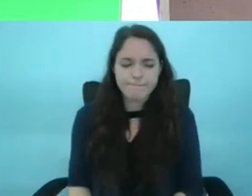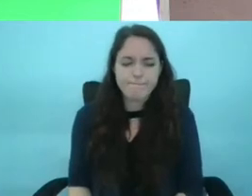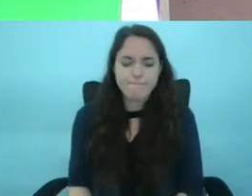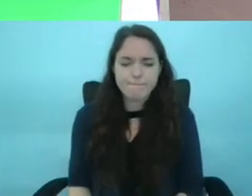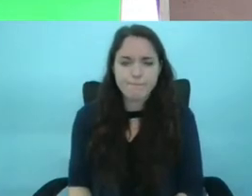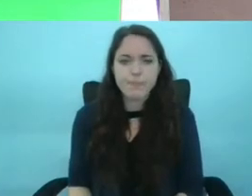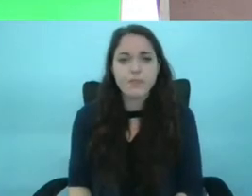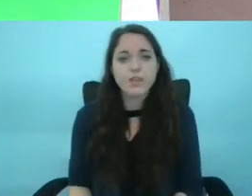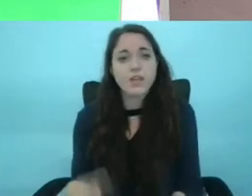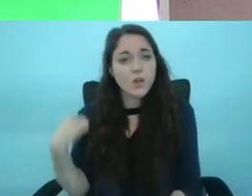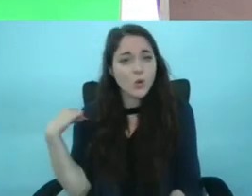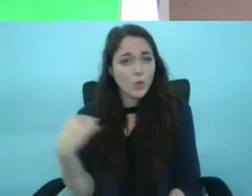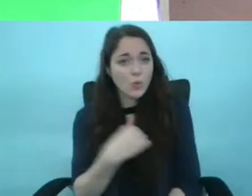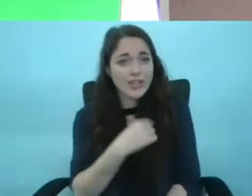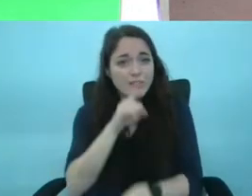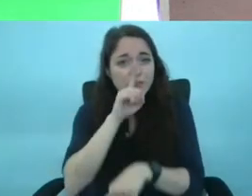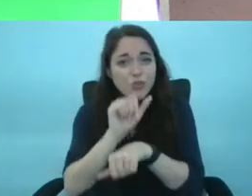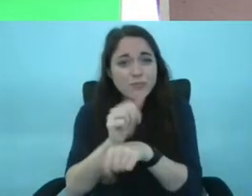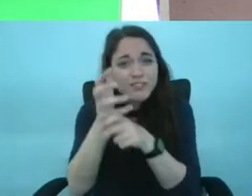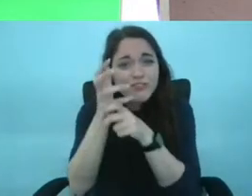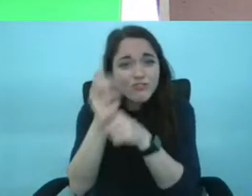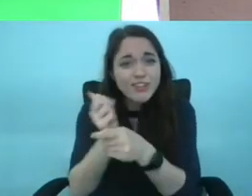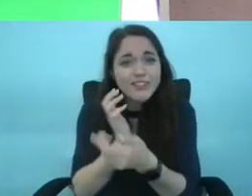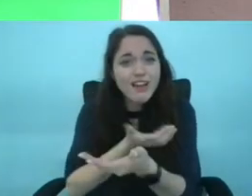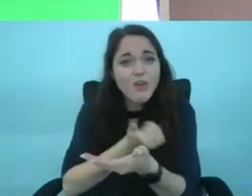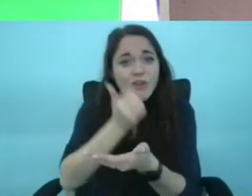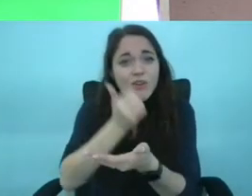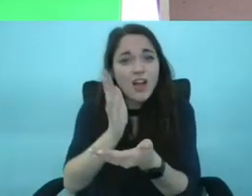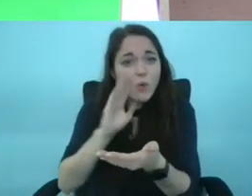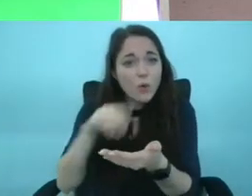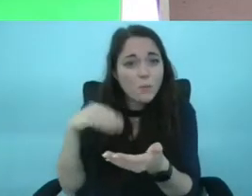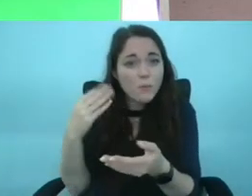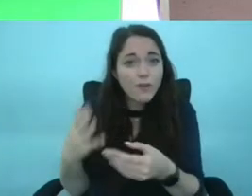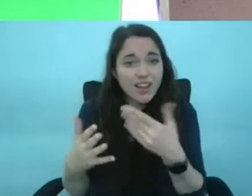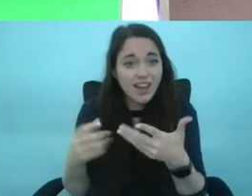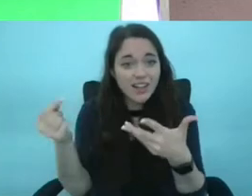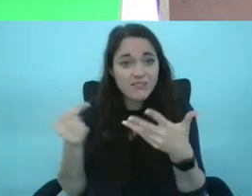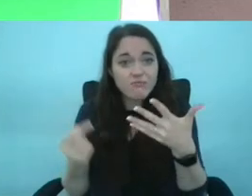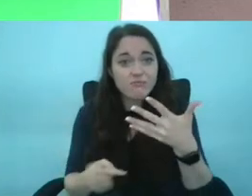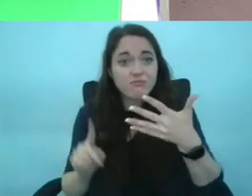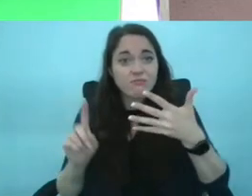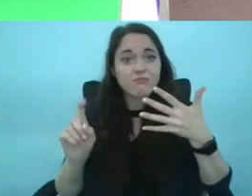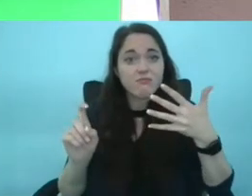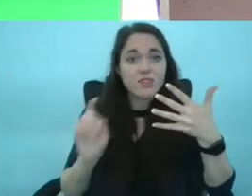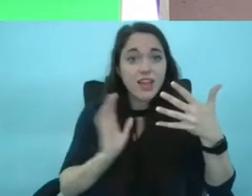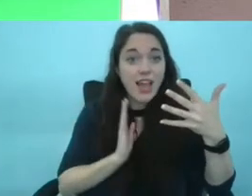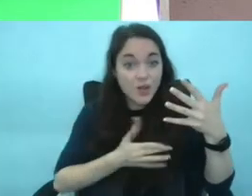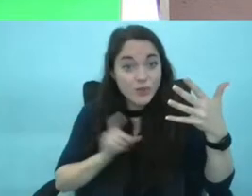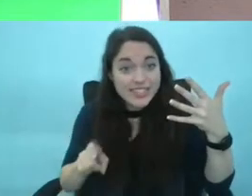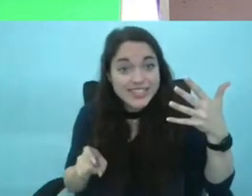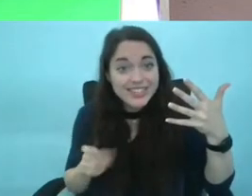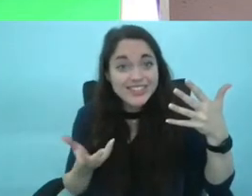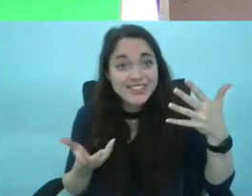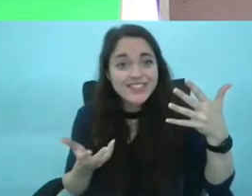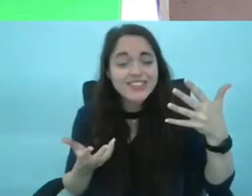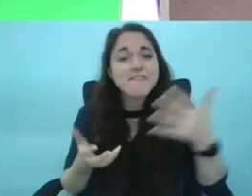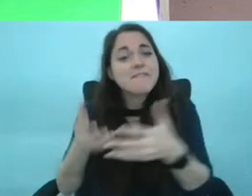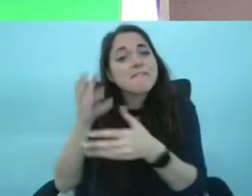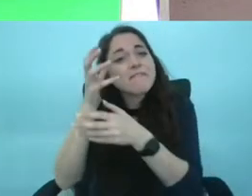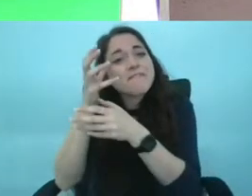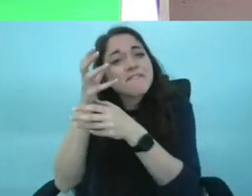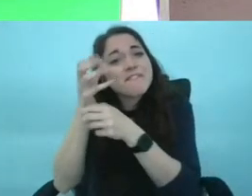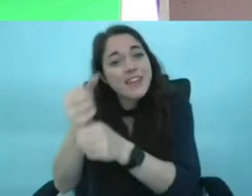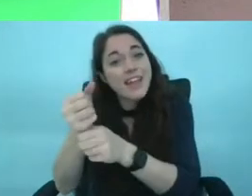Do we trust that our God will provide what we need? Faith is the reality of things